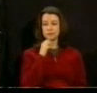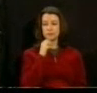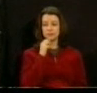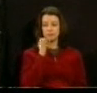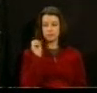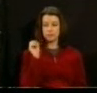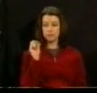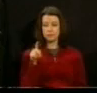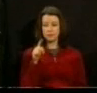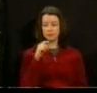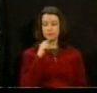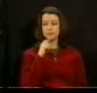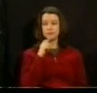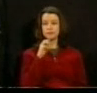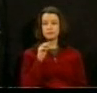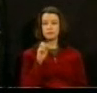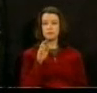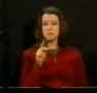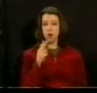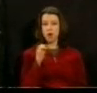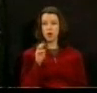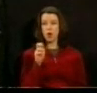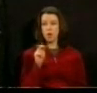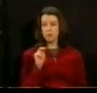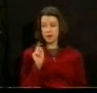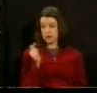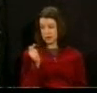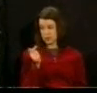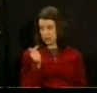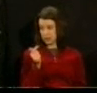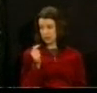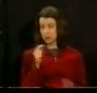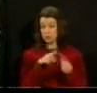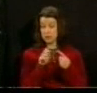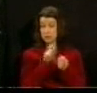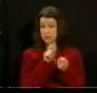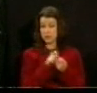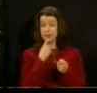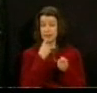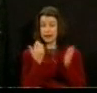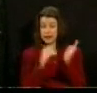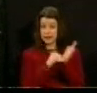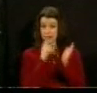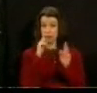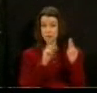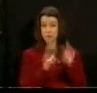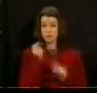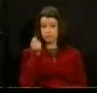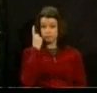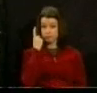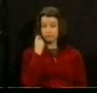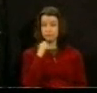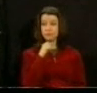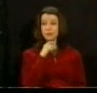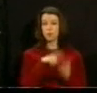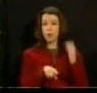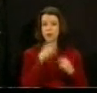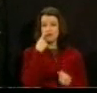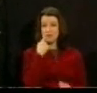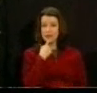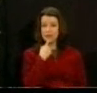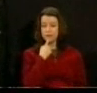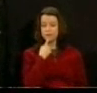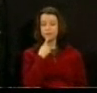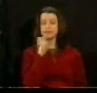Okay. Commissioner Mark Harmon seconds the motion to be specific. Now, do you want to say that again so everybody can understand what you just said? Okay,